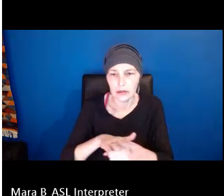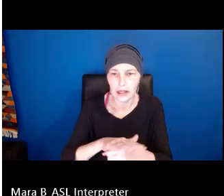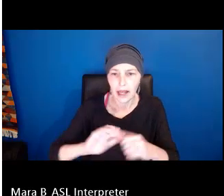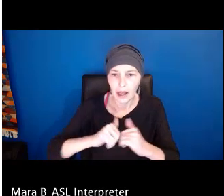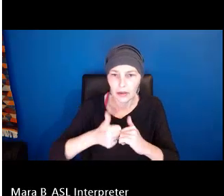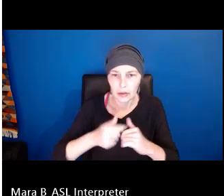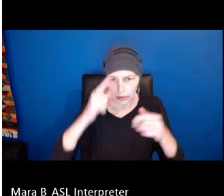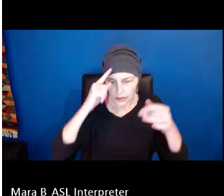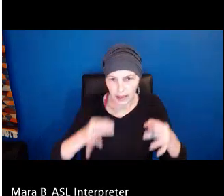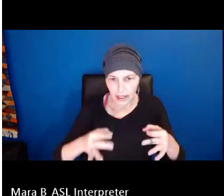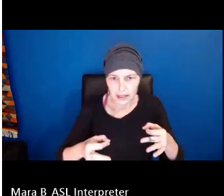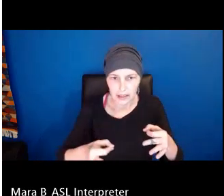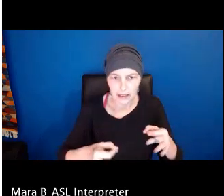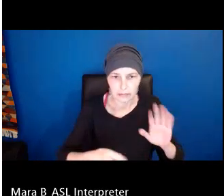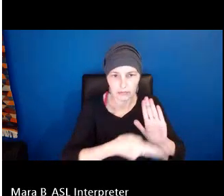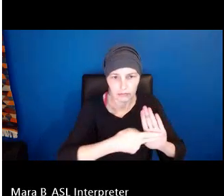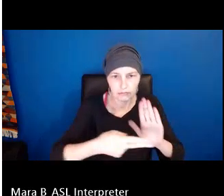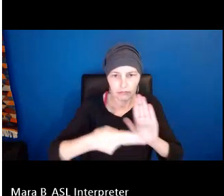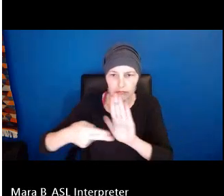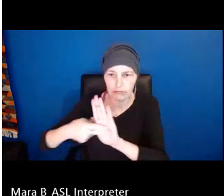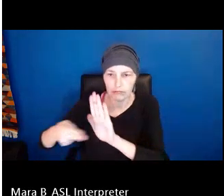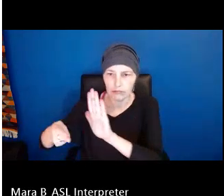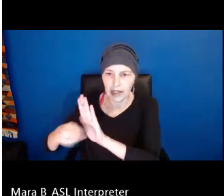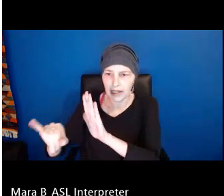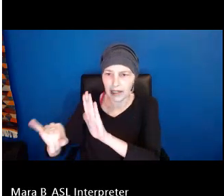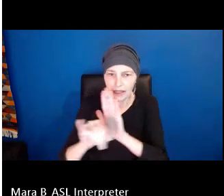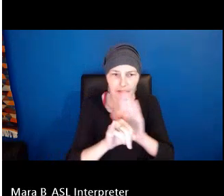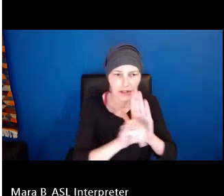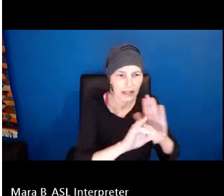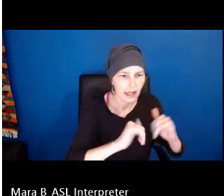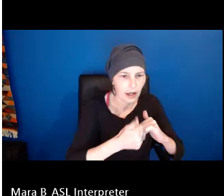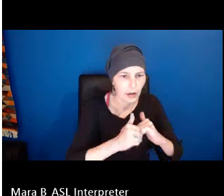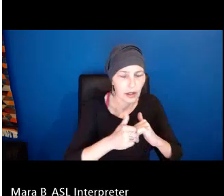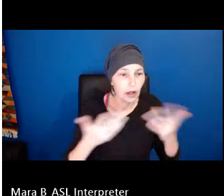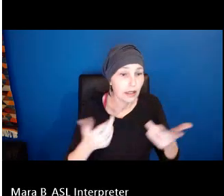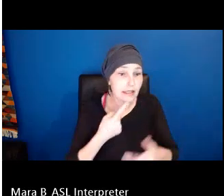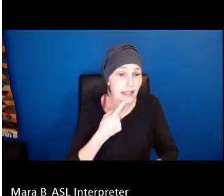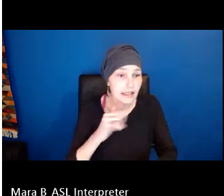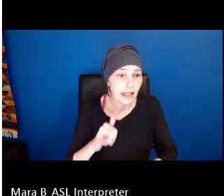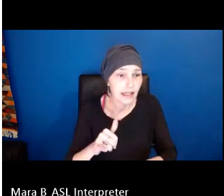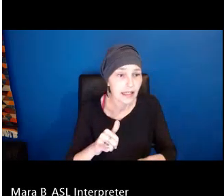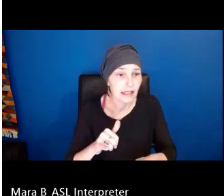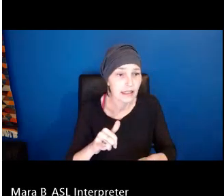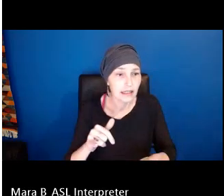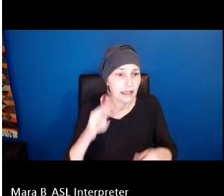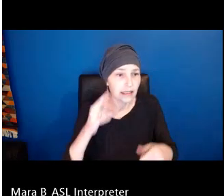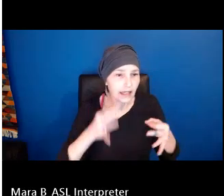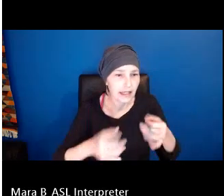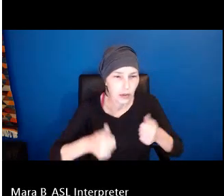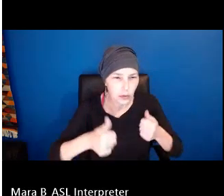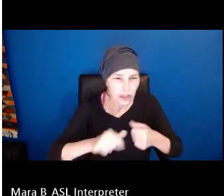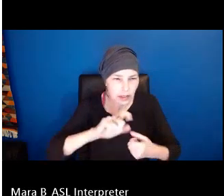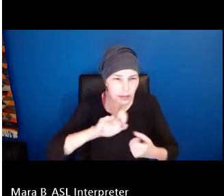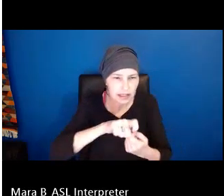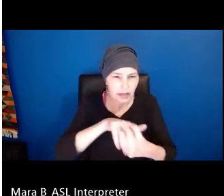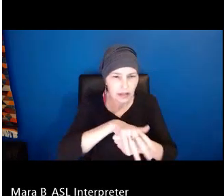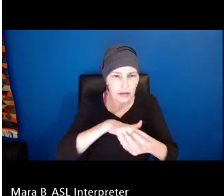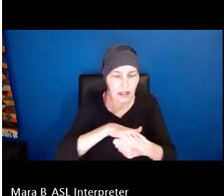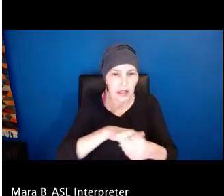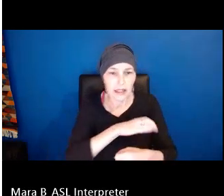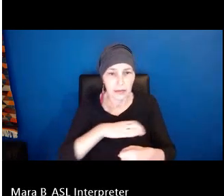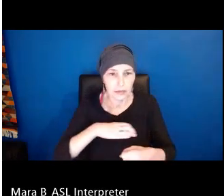and initially identified. So what the statute says is, in designating the zones, the commission, meaning the